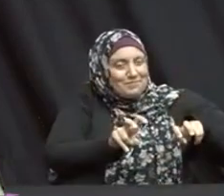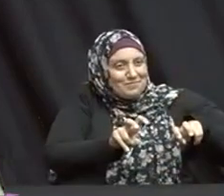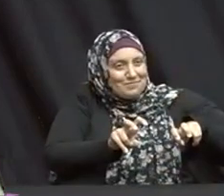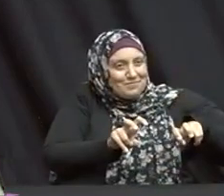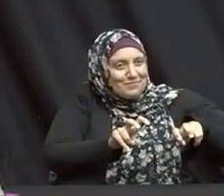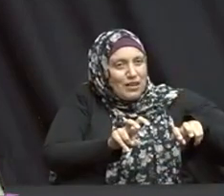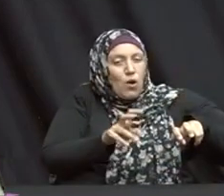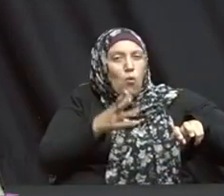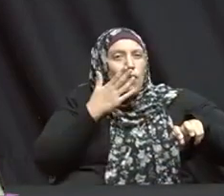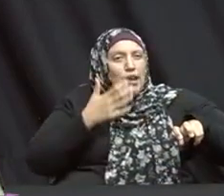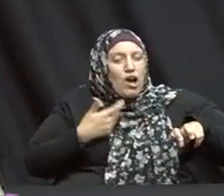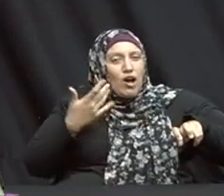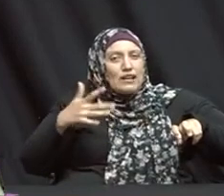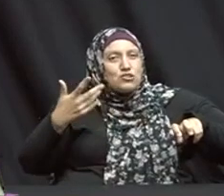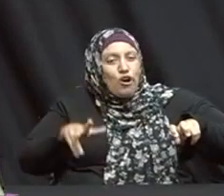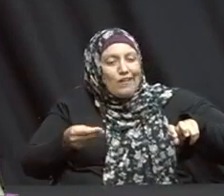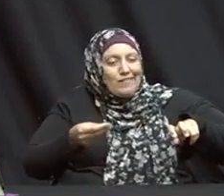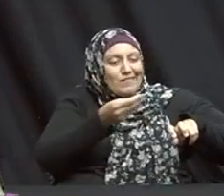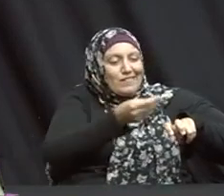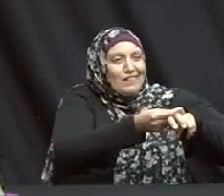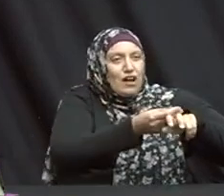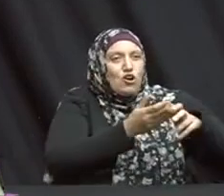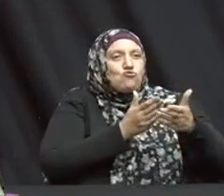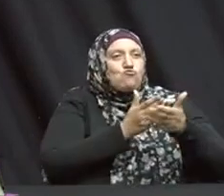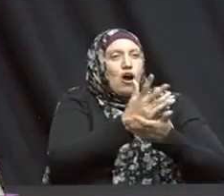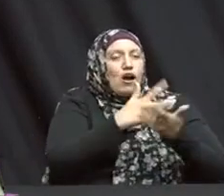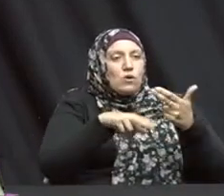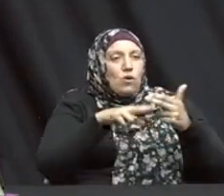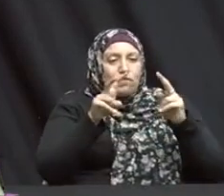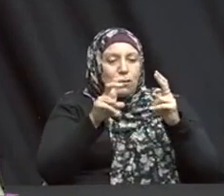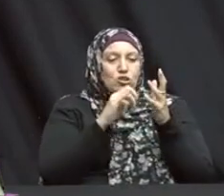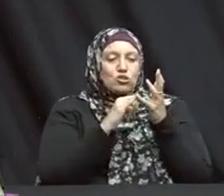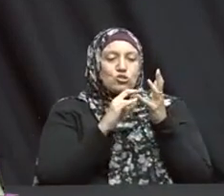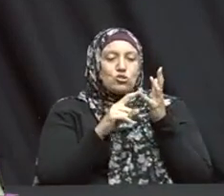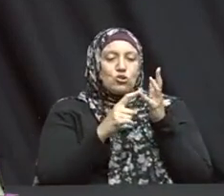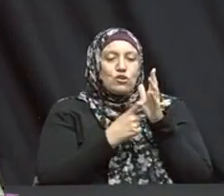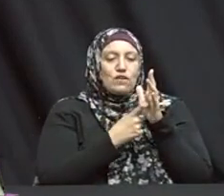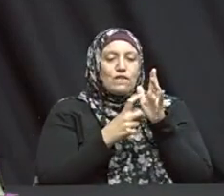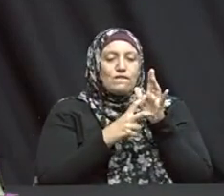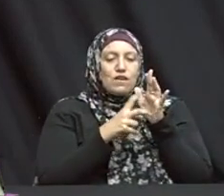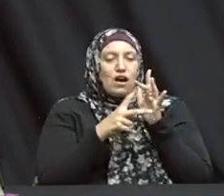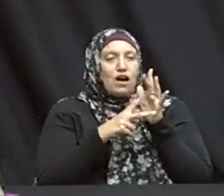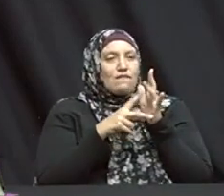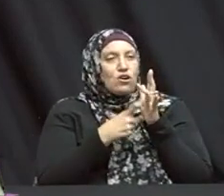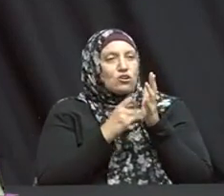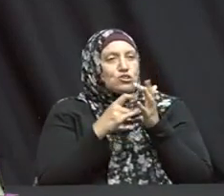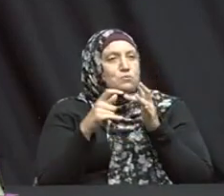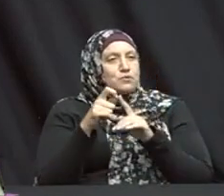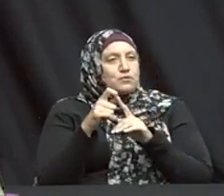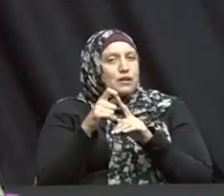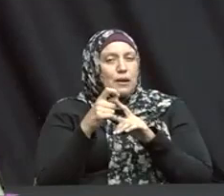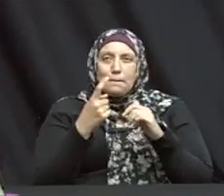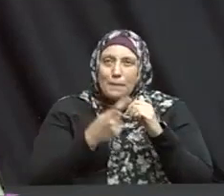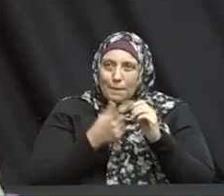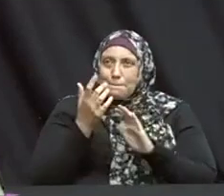from a legal and an accounting point of view and a tax point of view, you'd lose out on a lot of the tax benefits associated